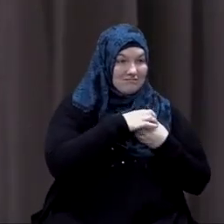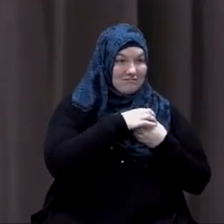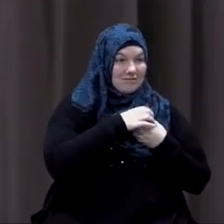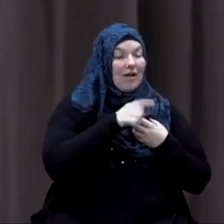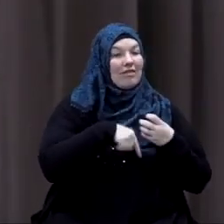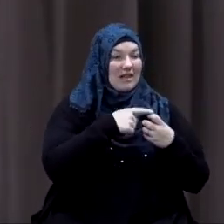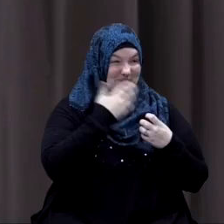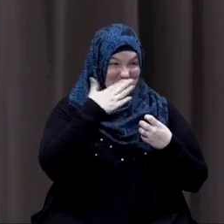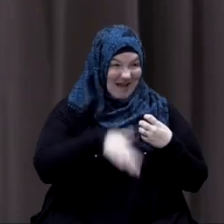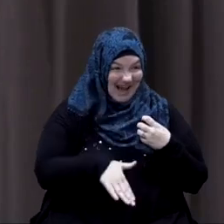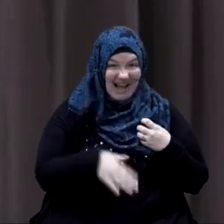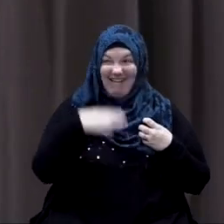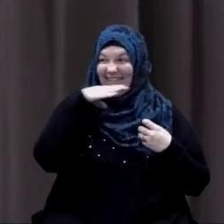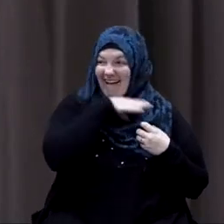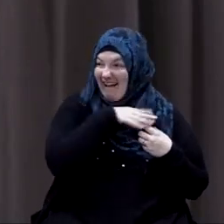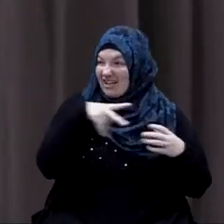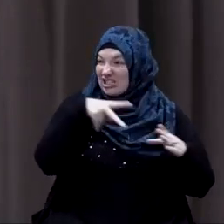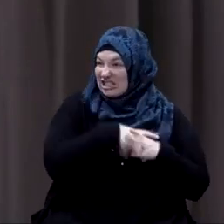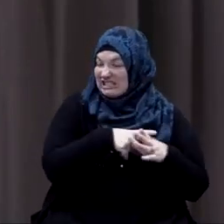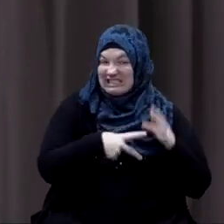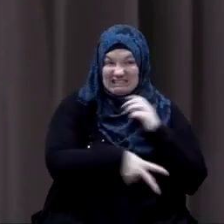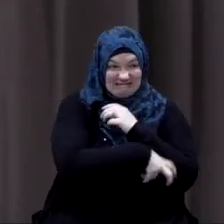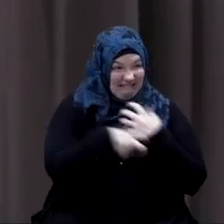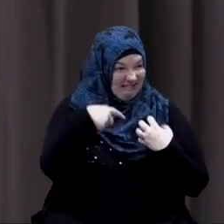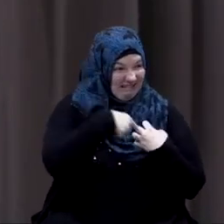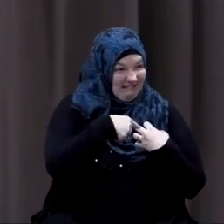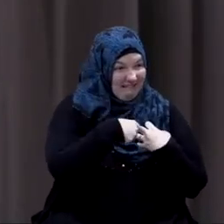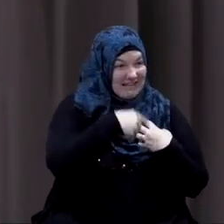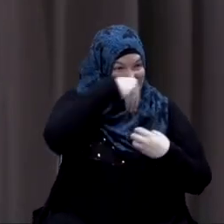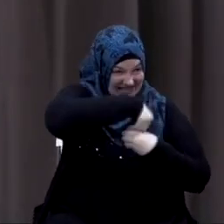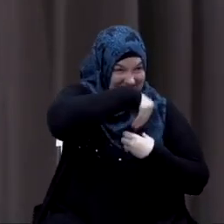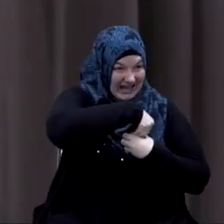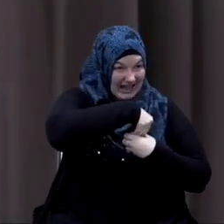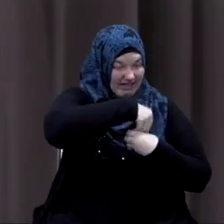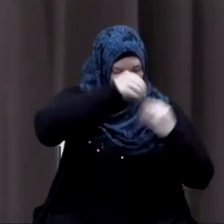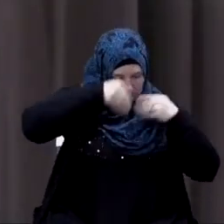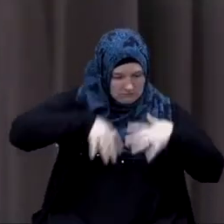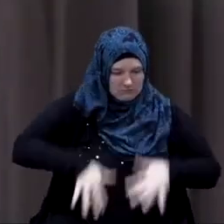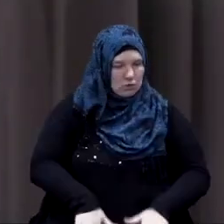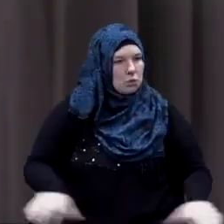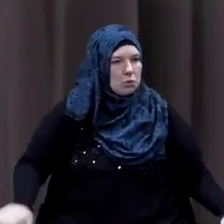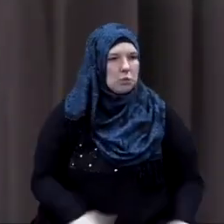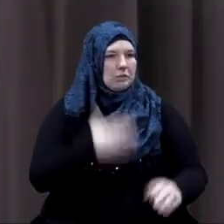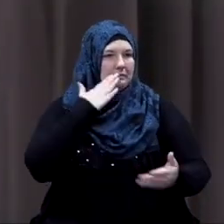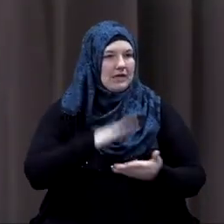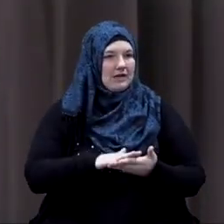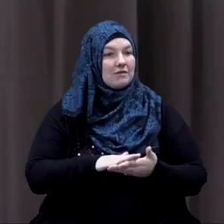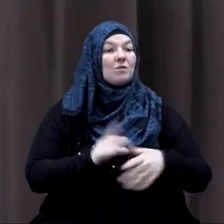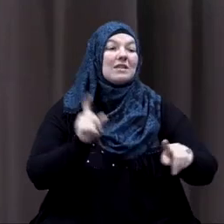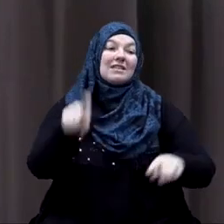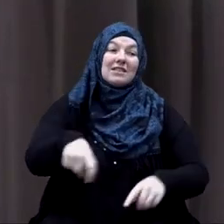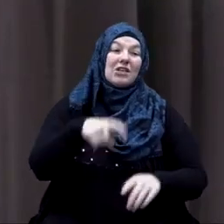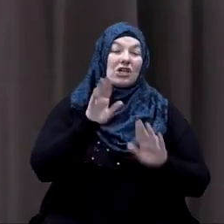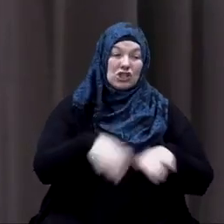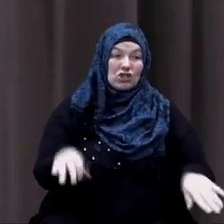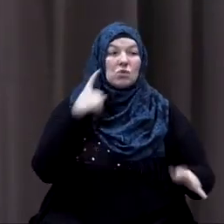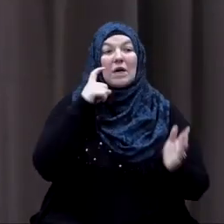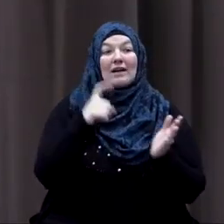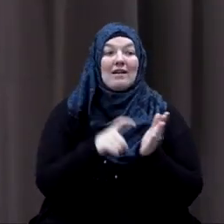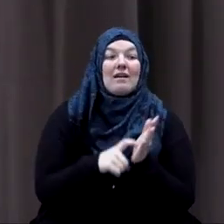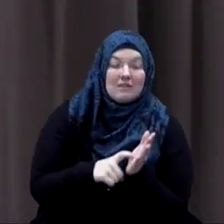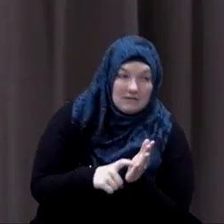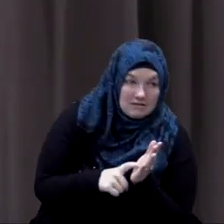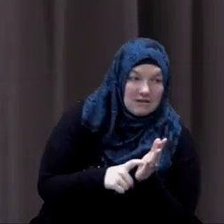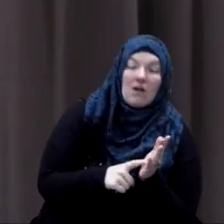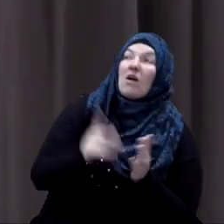be corrupt and wicked. This is the heart. This is where we need to start. We need our children to recognize the